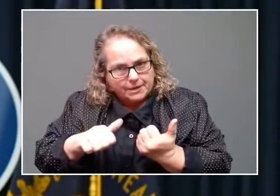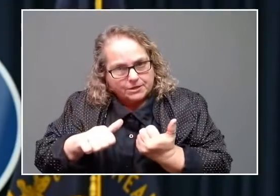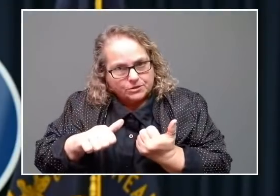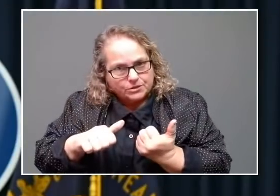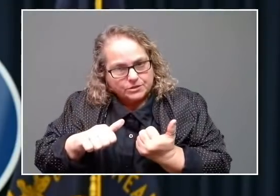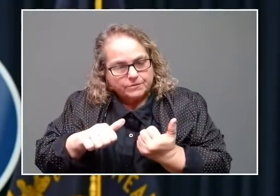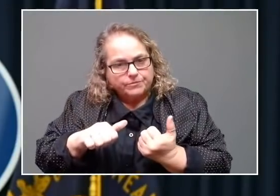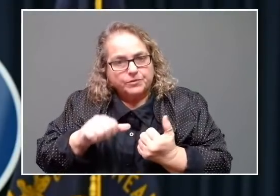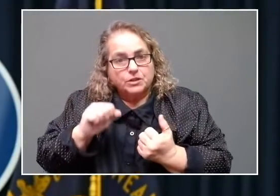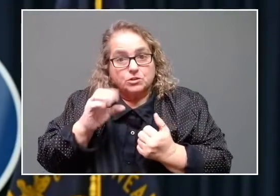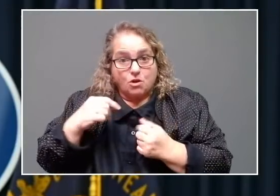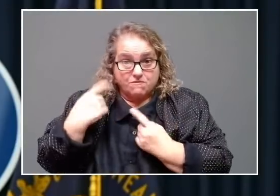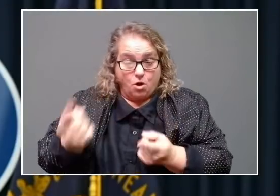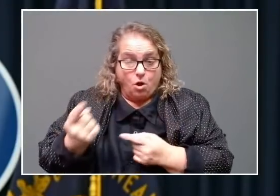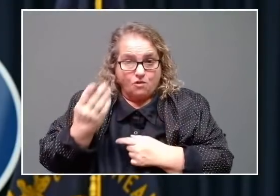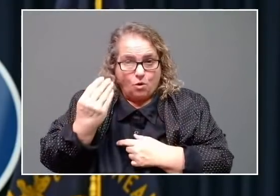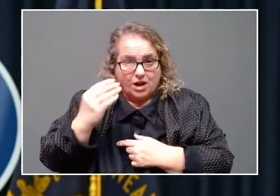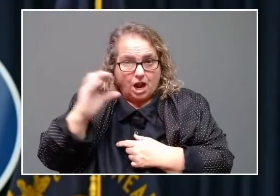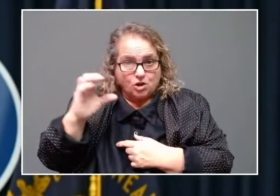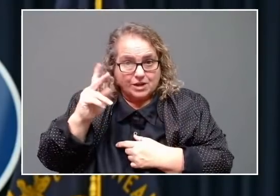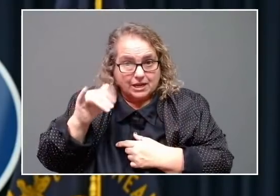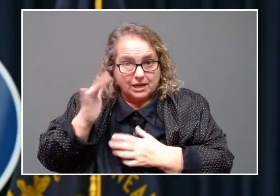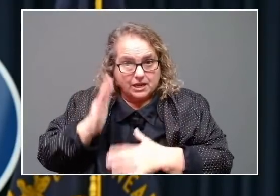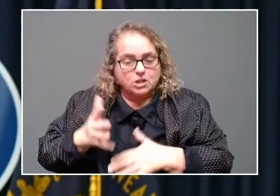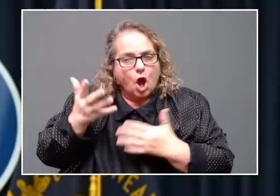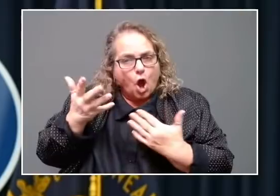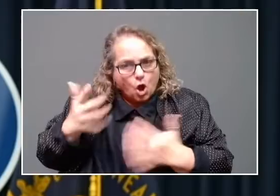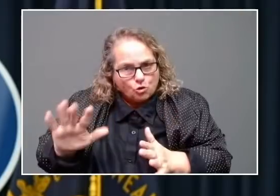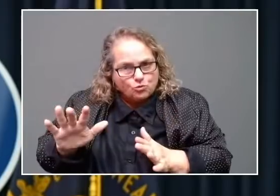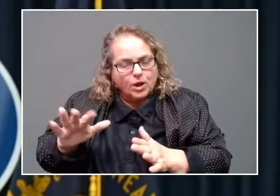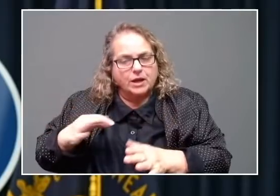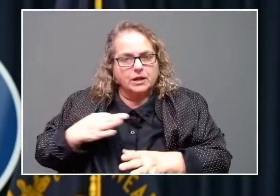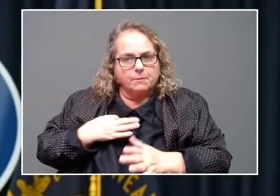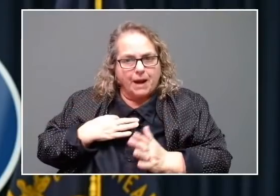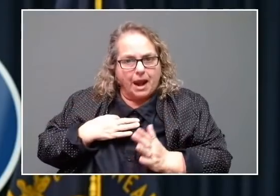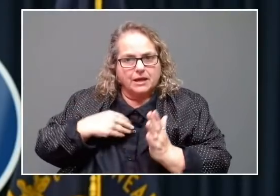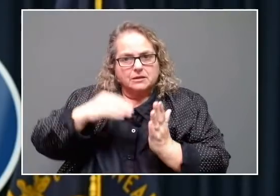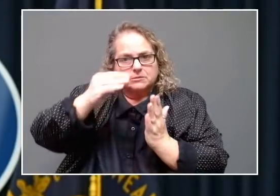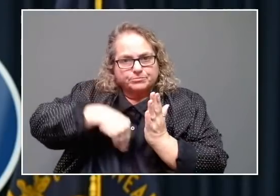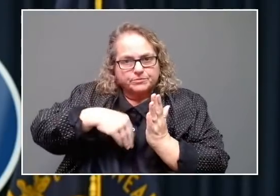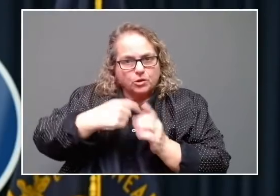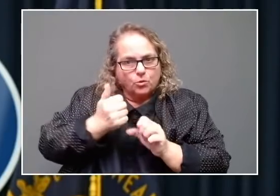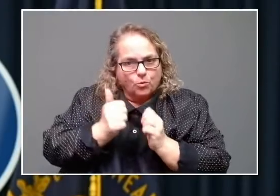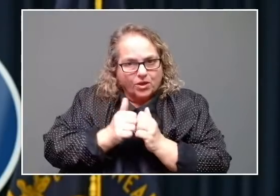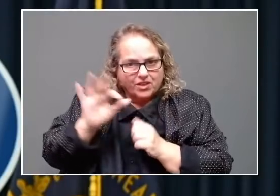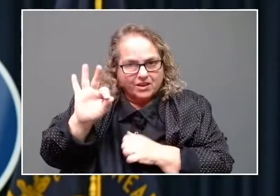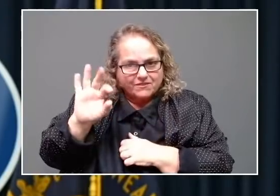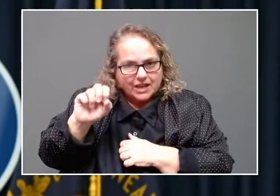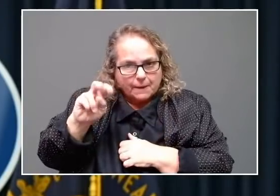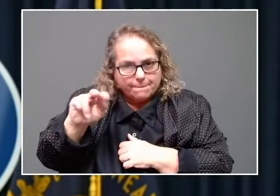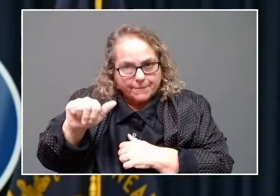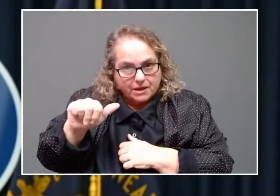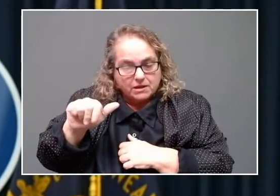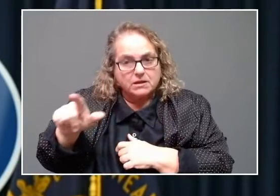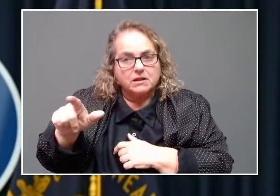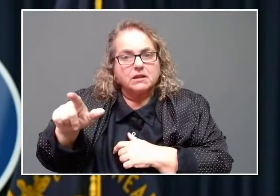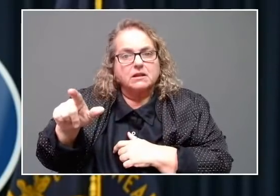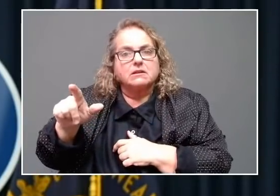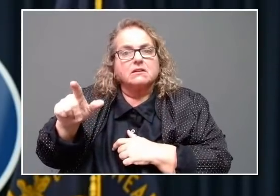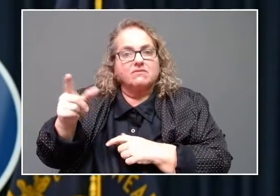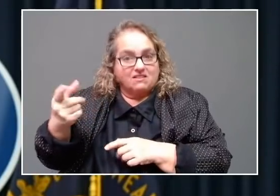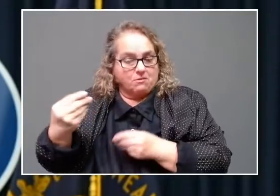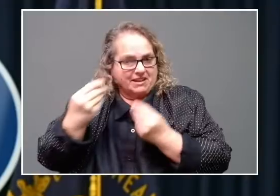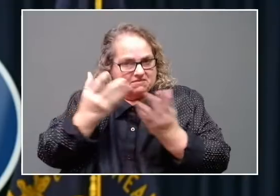1,400 Kentuckians have registered with FEMA. They have been provided at least some level of